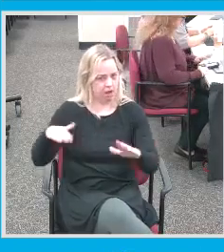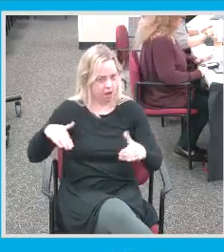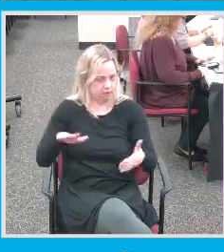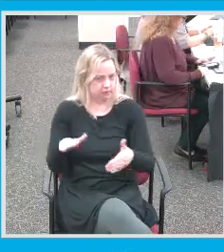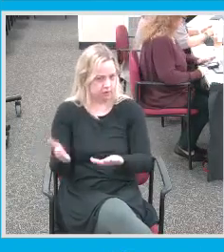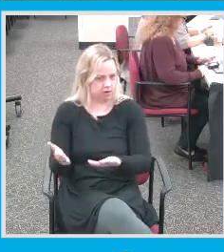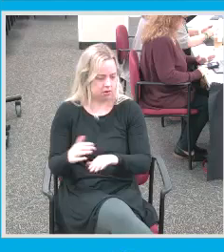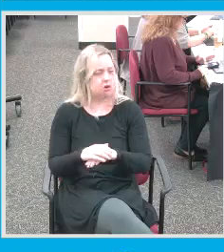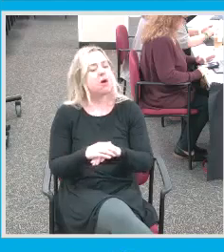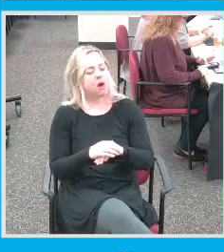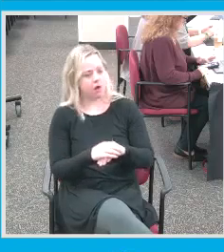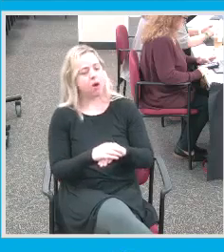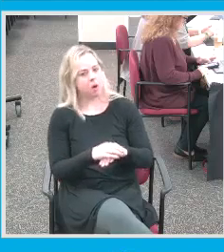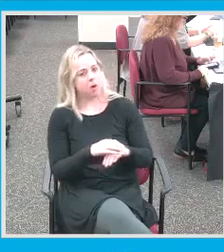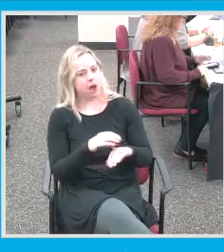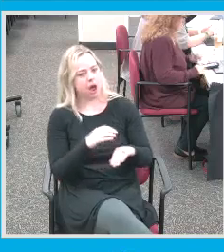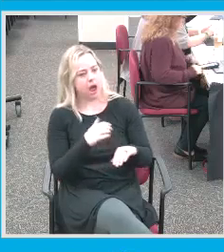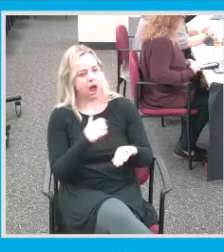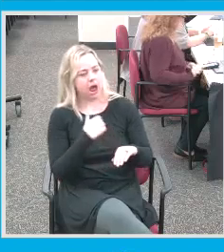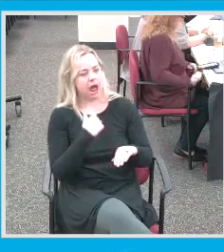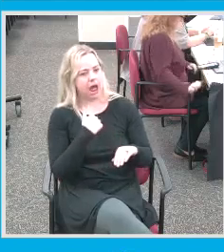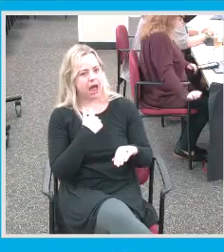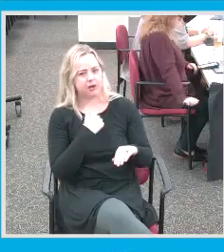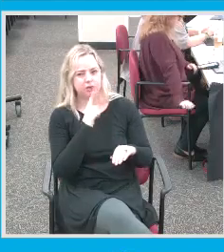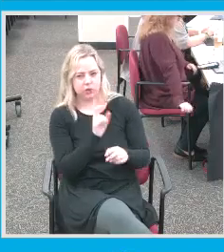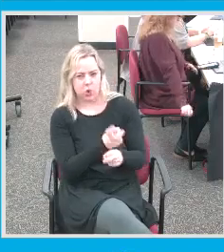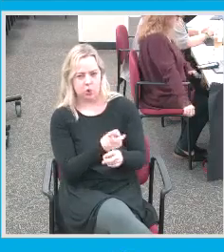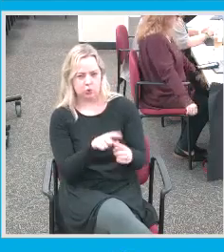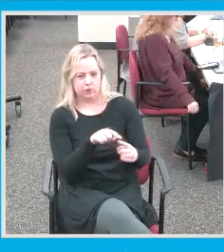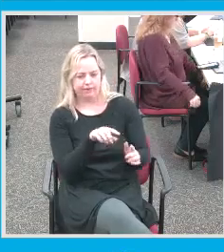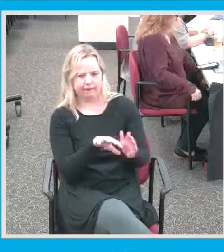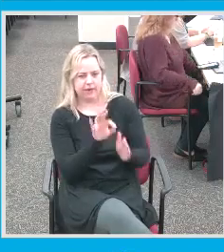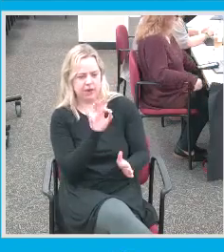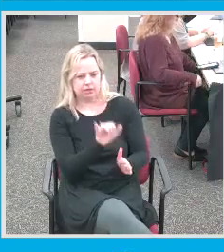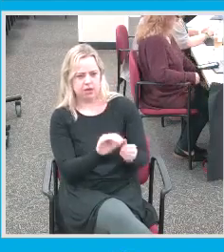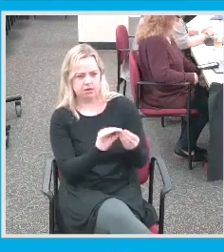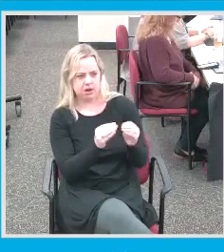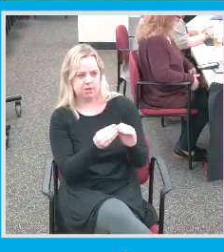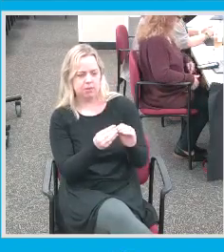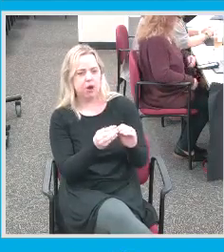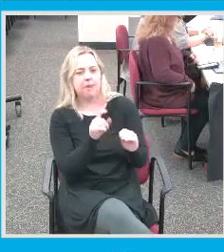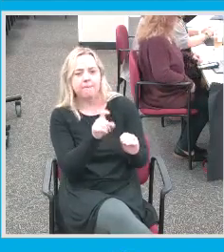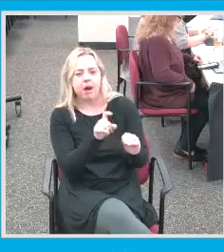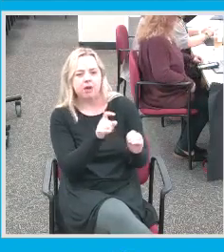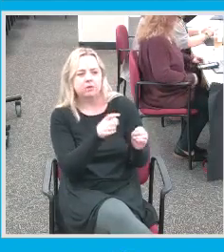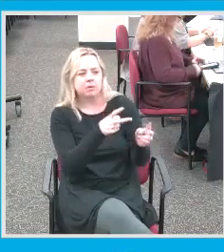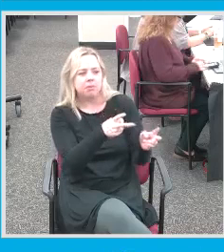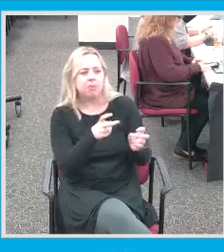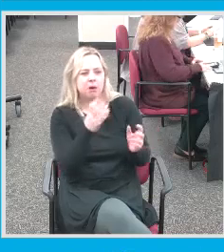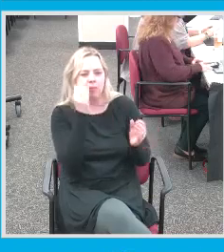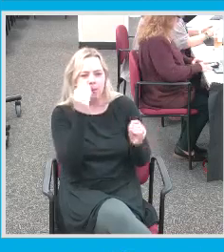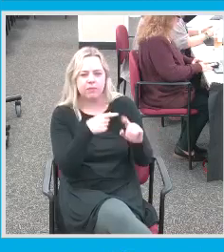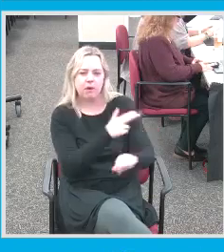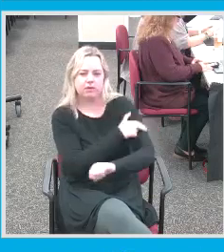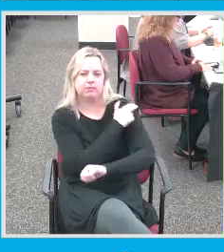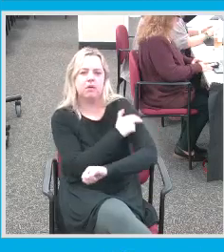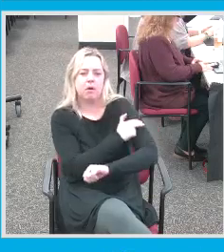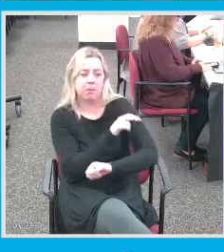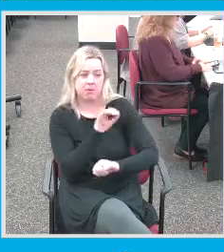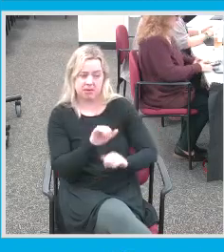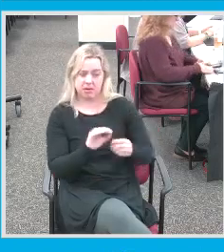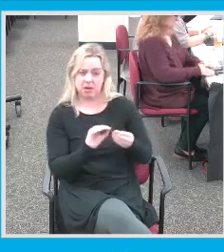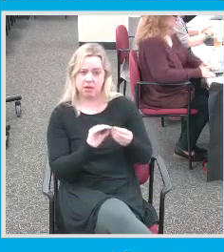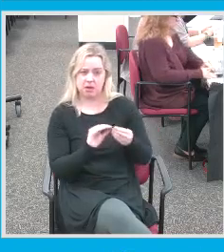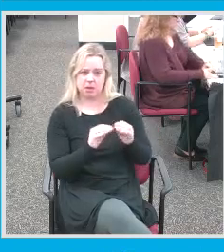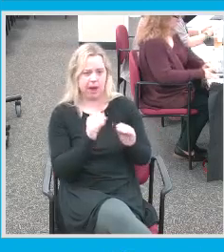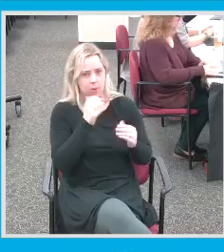that I can pull up for you. It's a little bit harder because we have to pull that from hospitals and stuff as well. And so that's a number that I can get for you. I don't